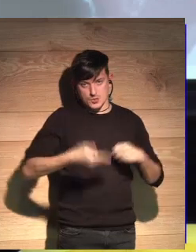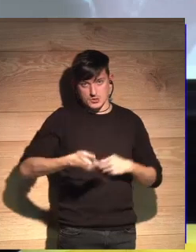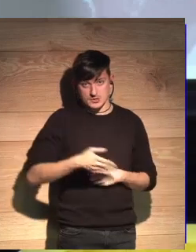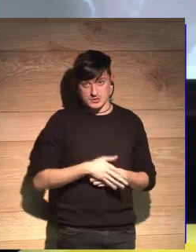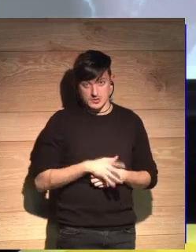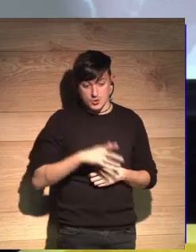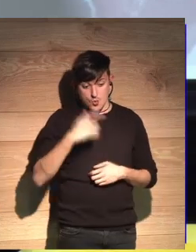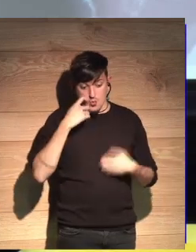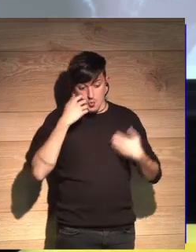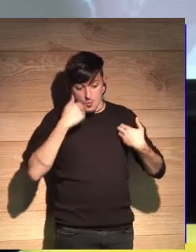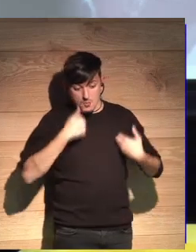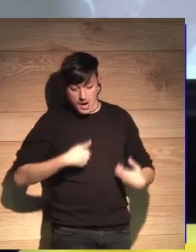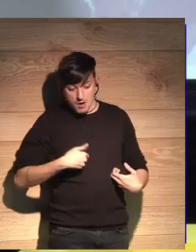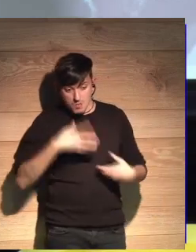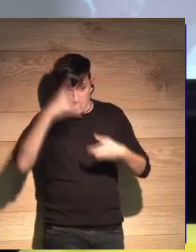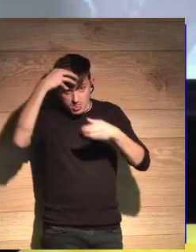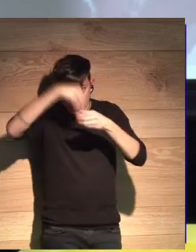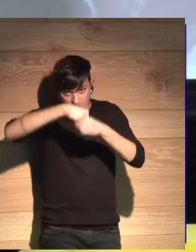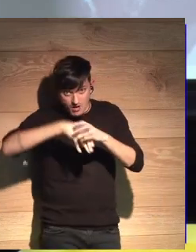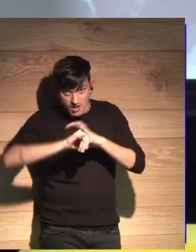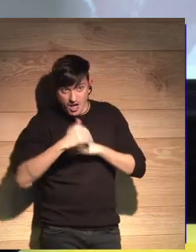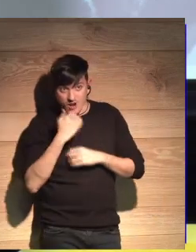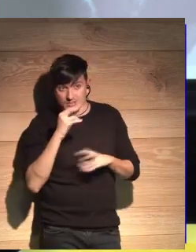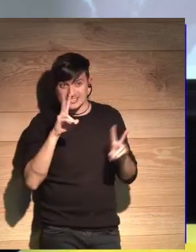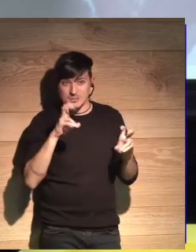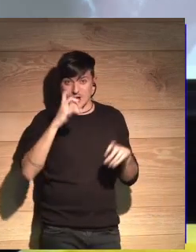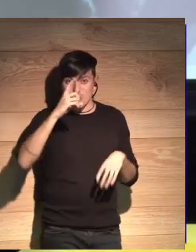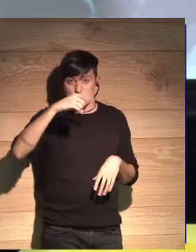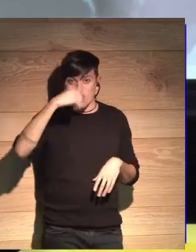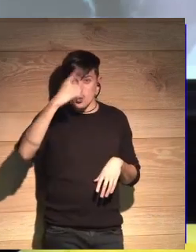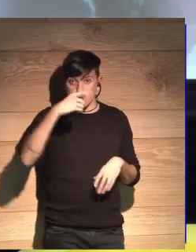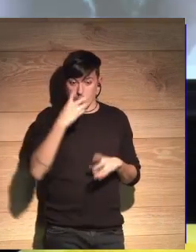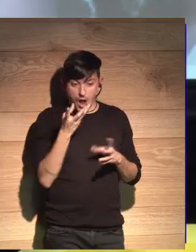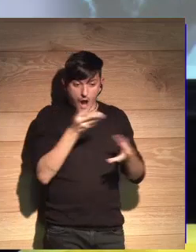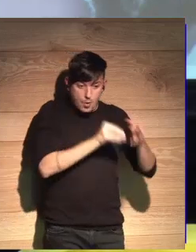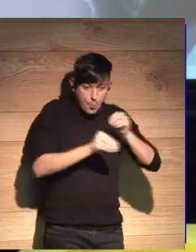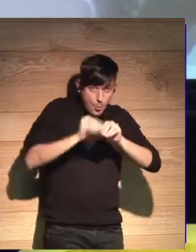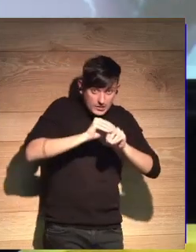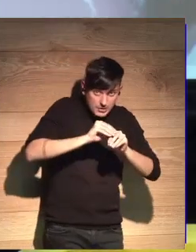is an accumulative culture. We have an ability to think about